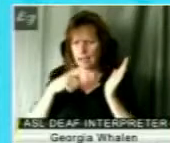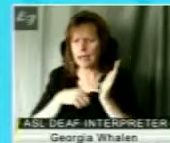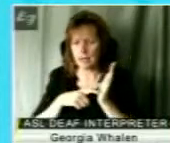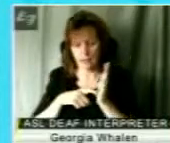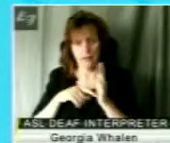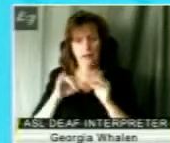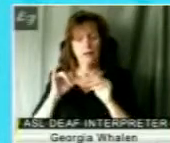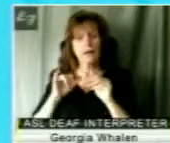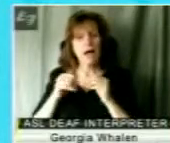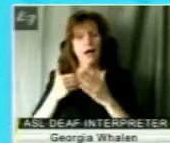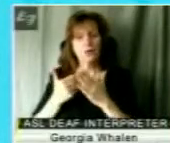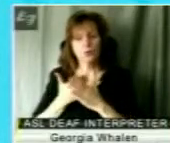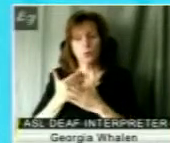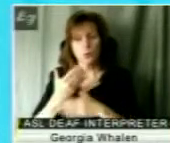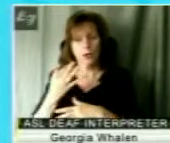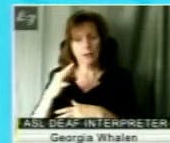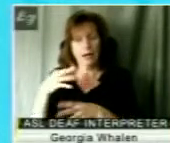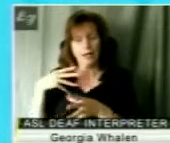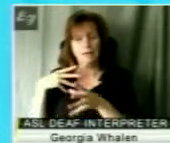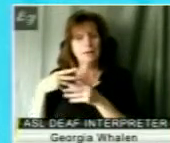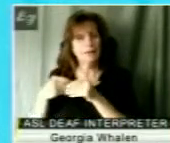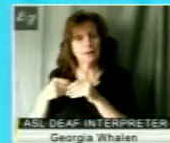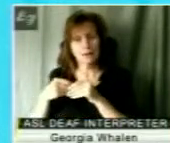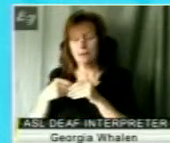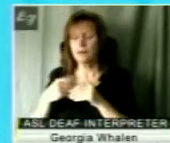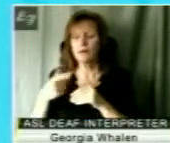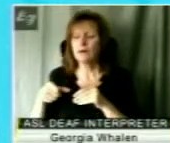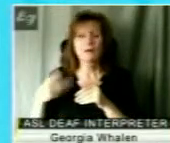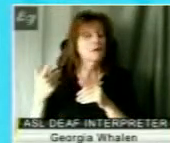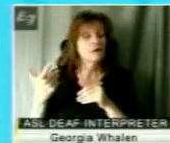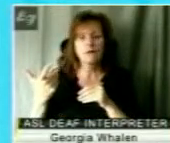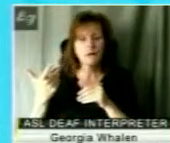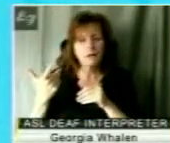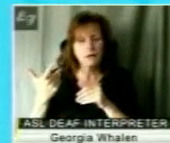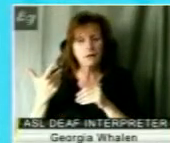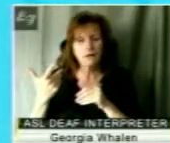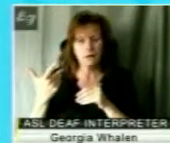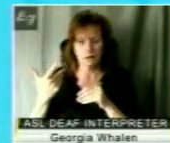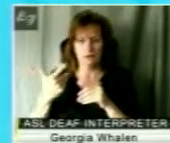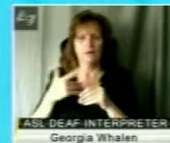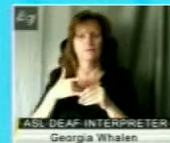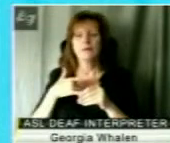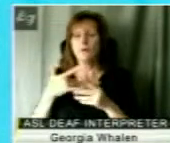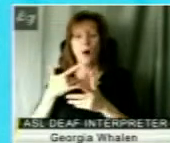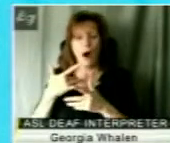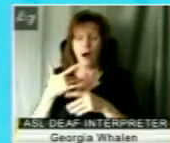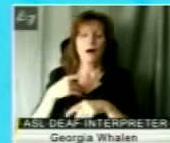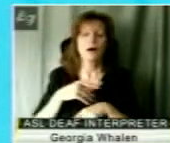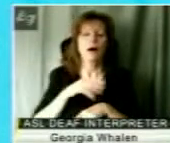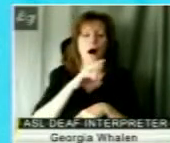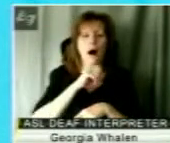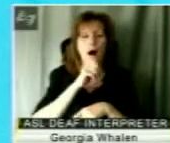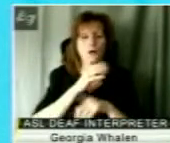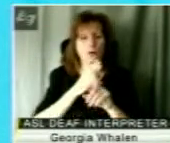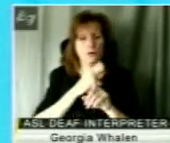that they tend to be concentrated in the 20 to 29 year old age group.